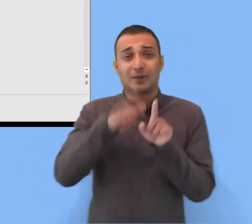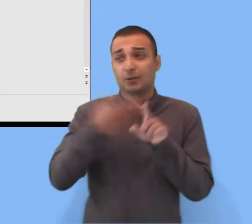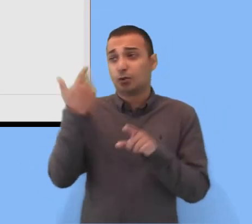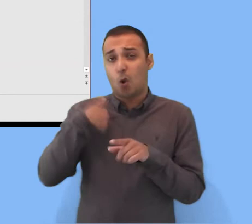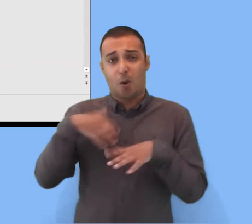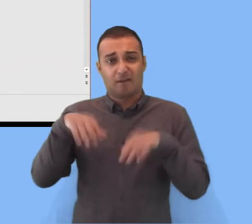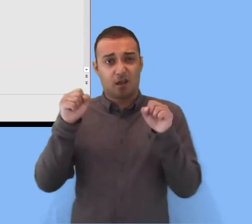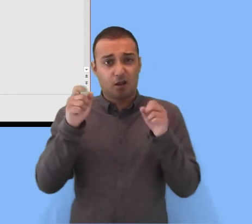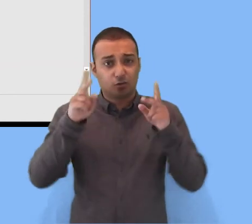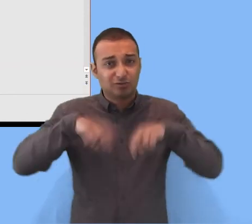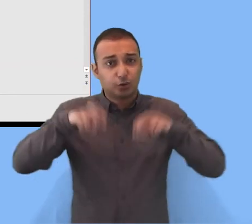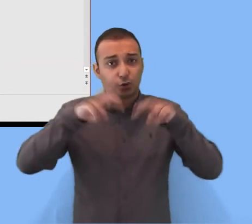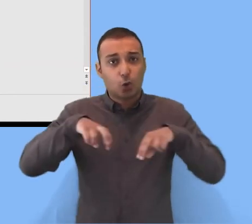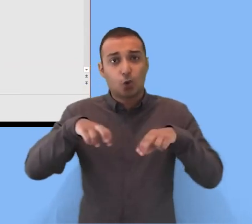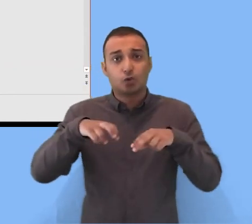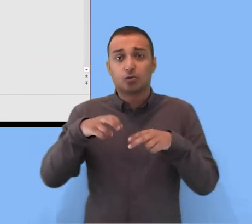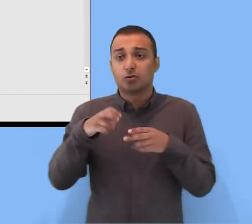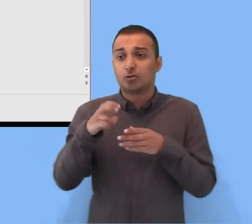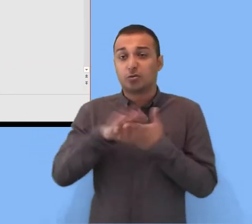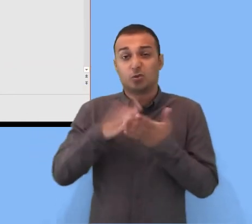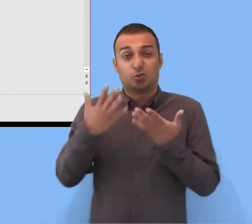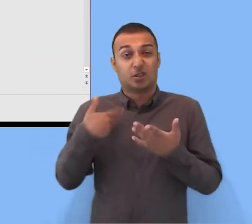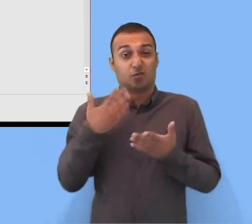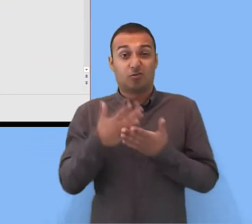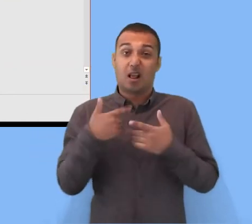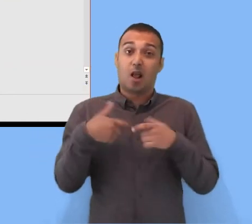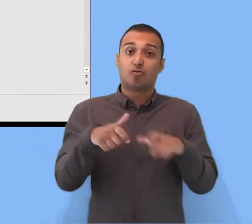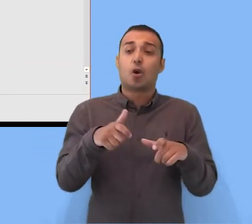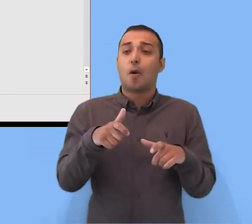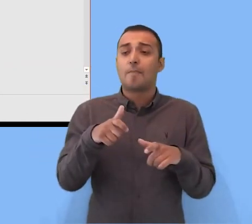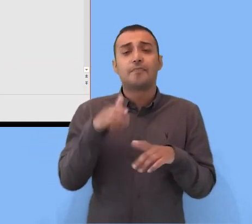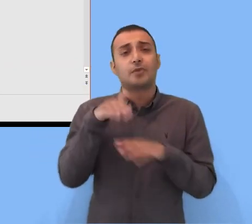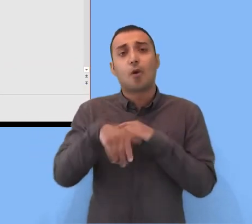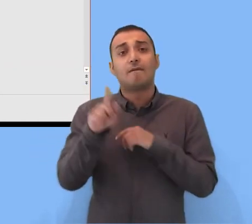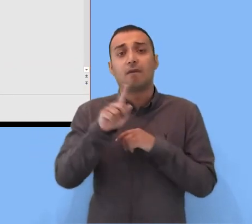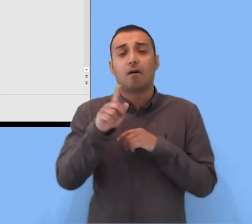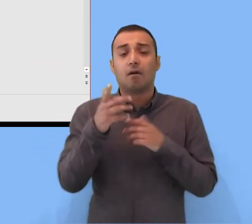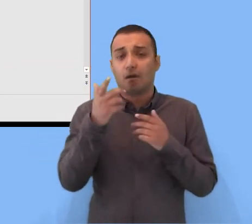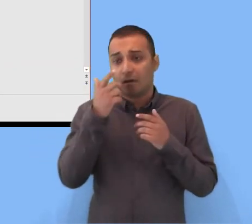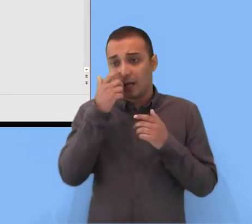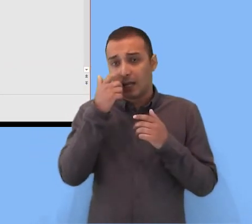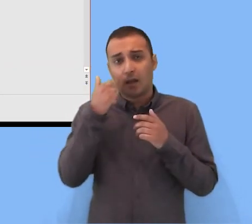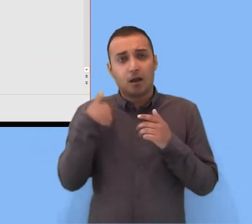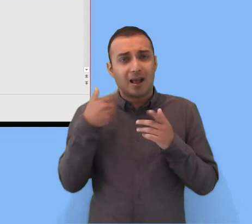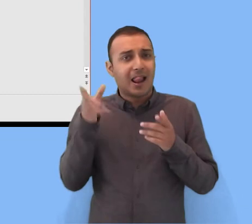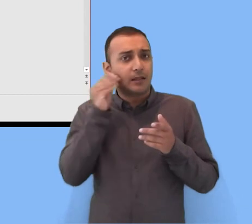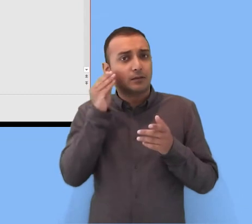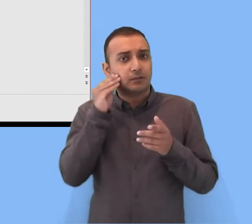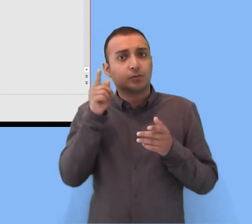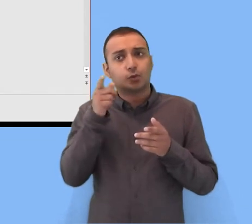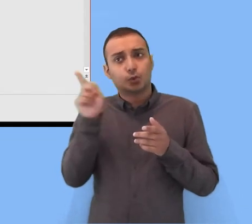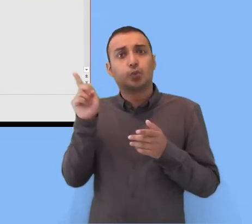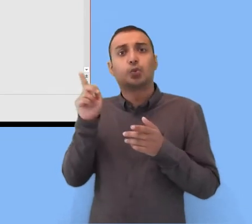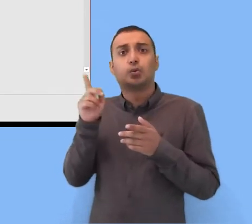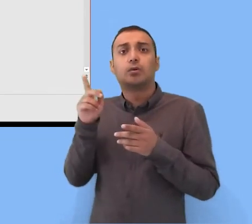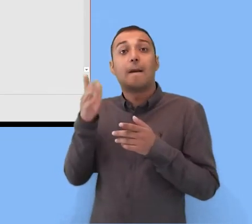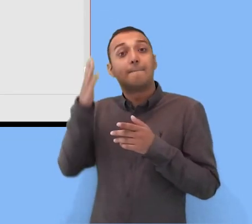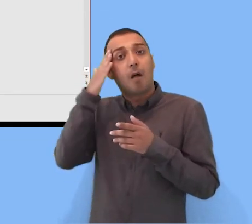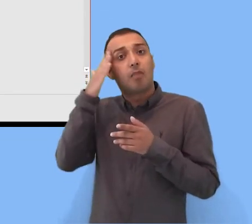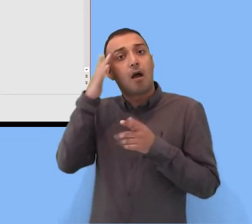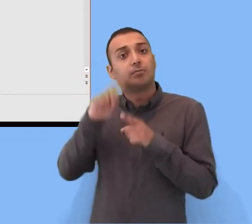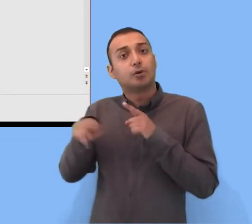and that was to do with hearing the voices, as Tom just mentioned, of marginalized mothers, minoritized